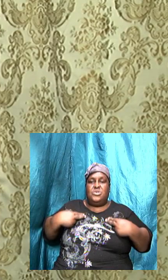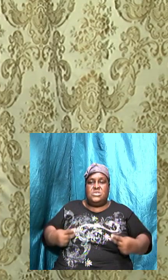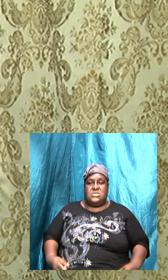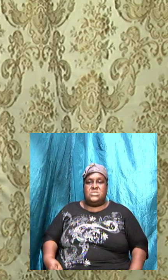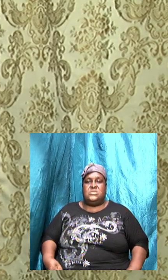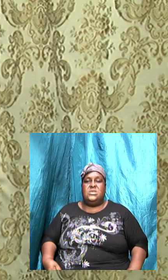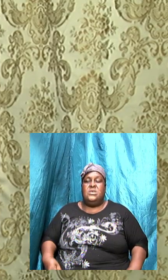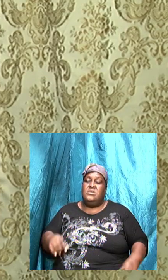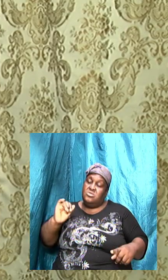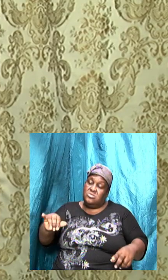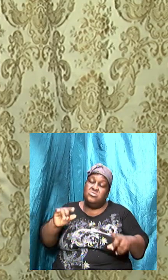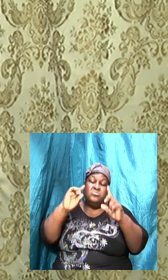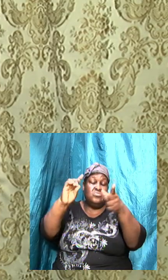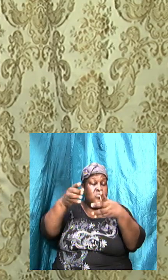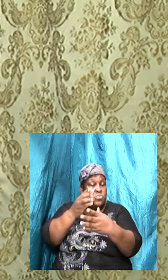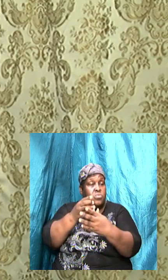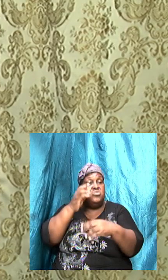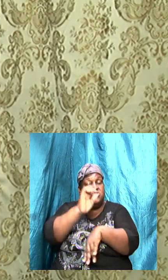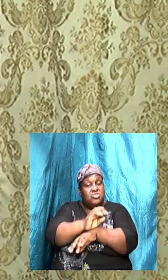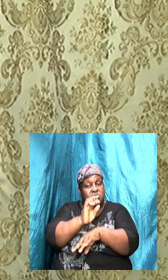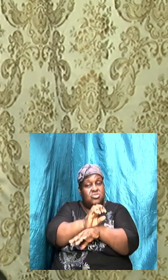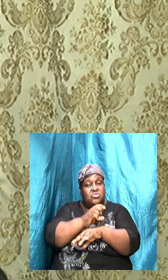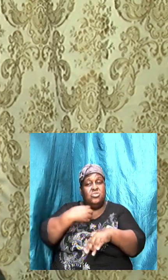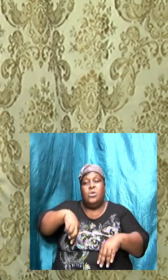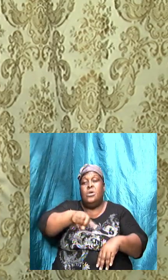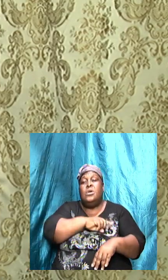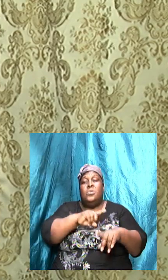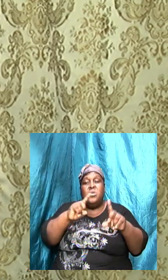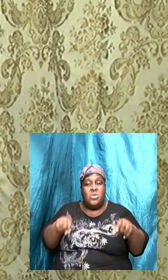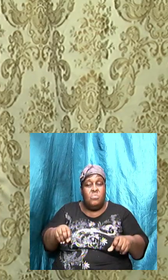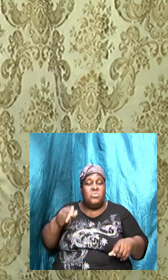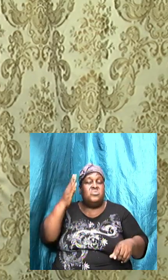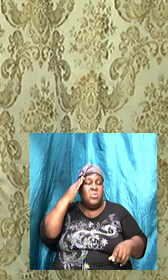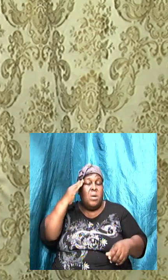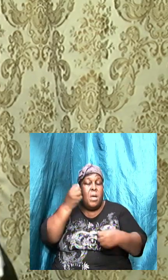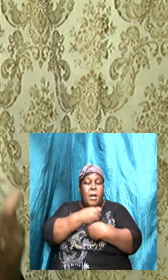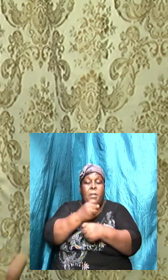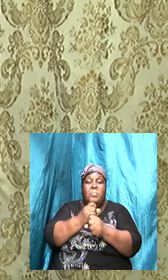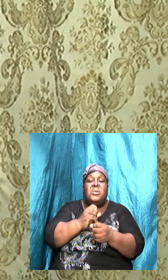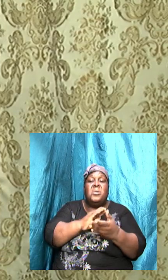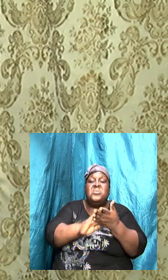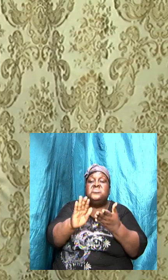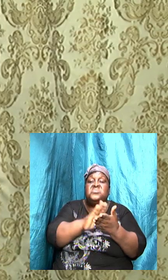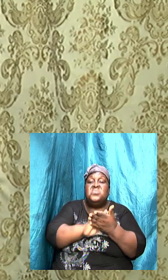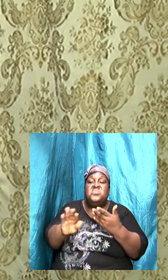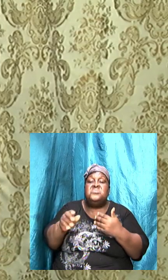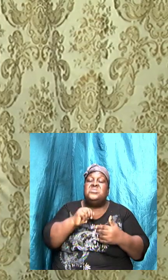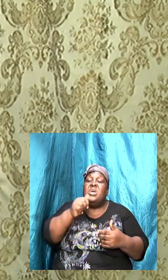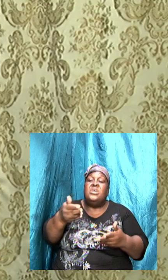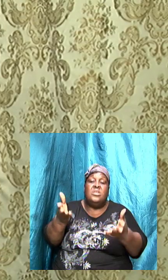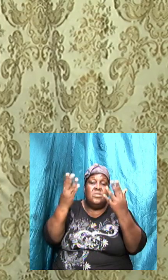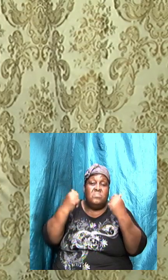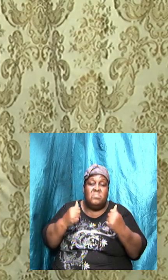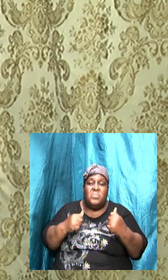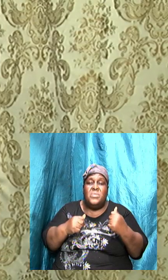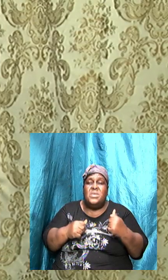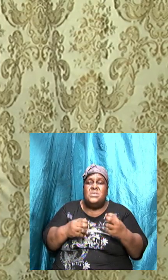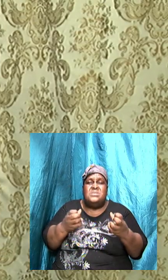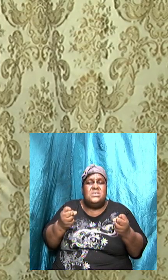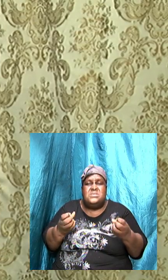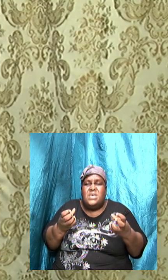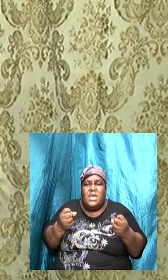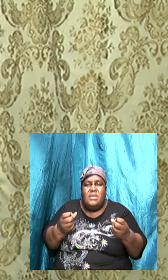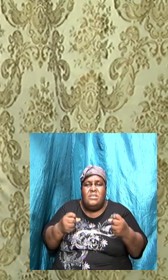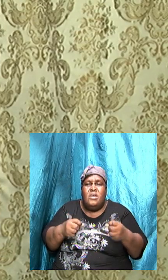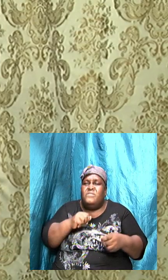went through. We must recognize that making excuse and not coming is a sign of unfaithfulness.